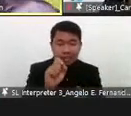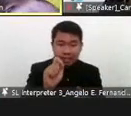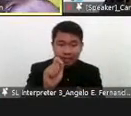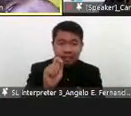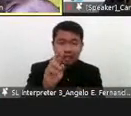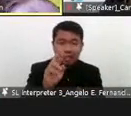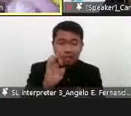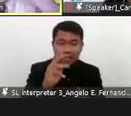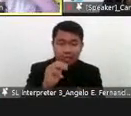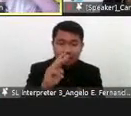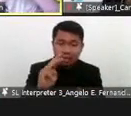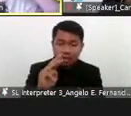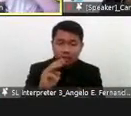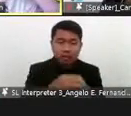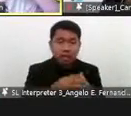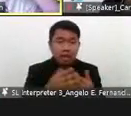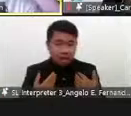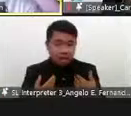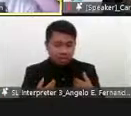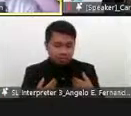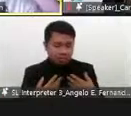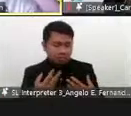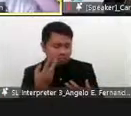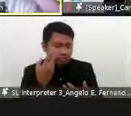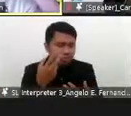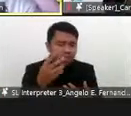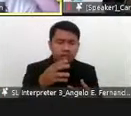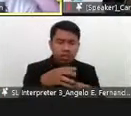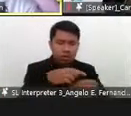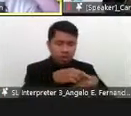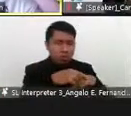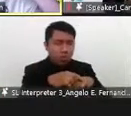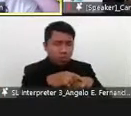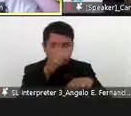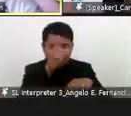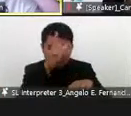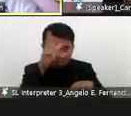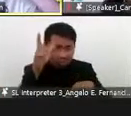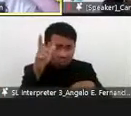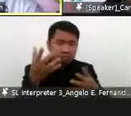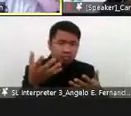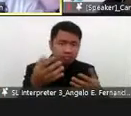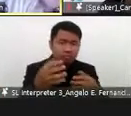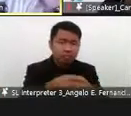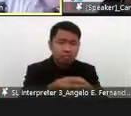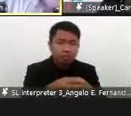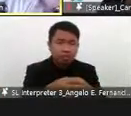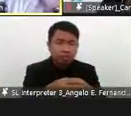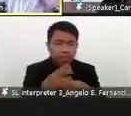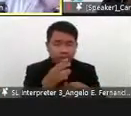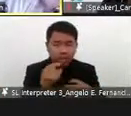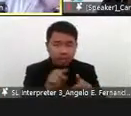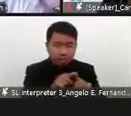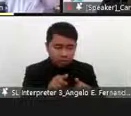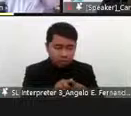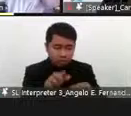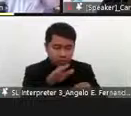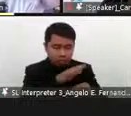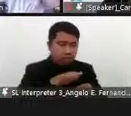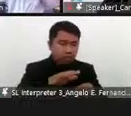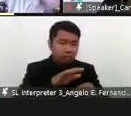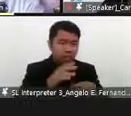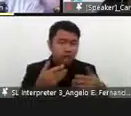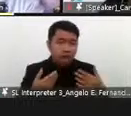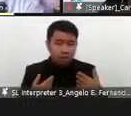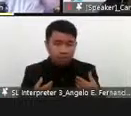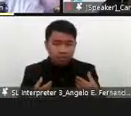alternating bands of maybe dark fine clay, which would be a paleosol when a soil was forming, and maybe right above it will be streamers